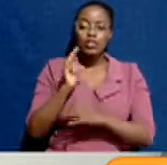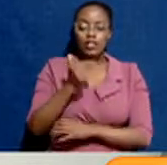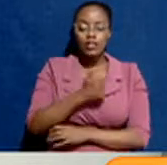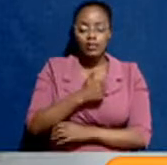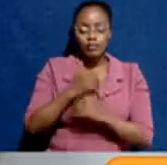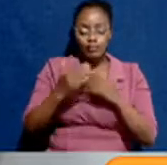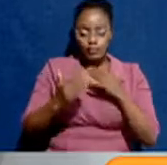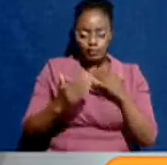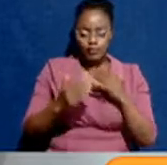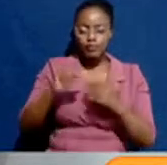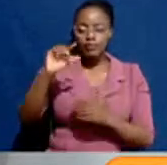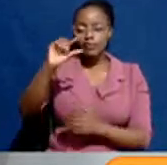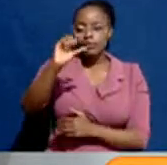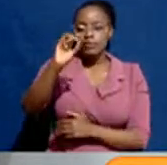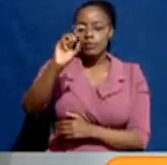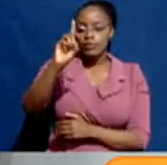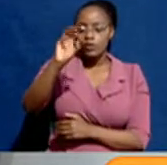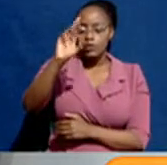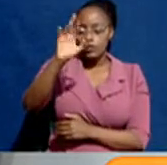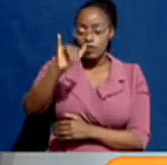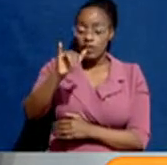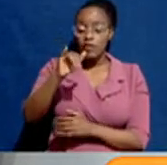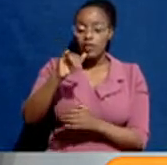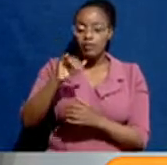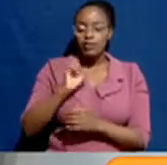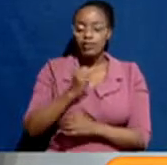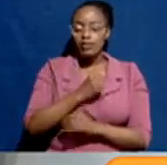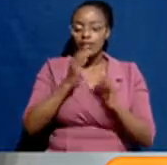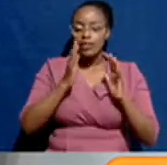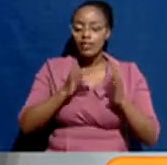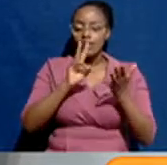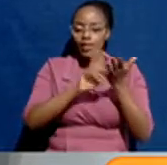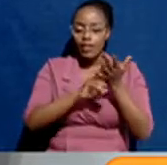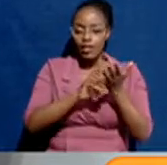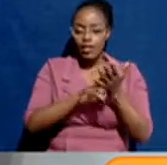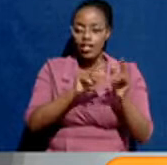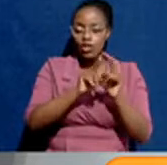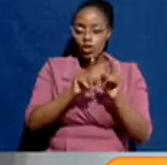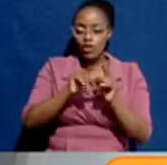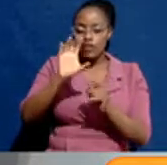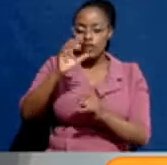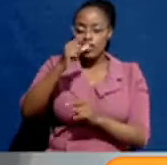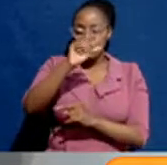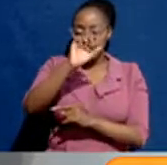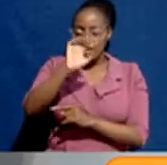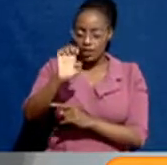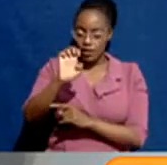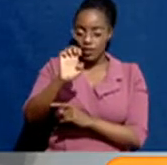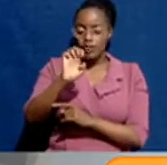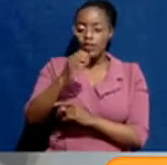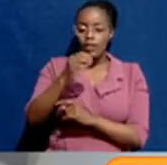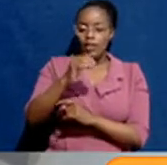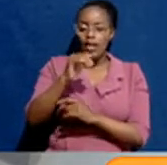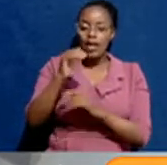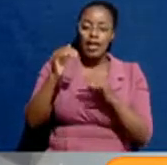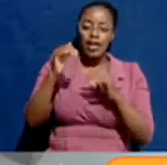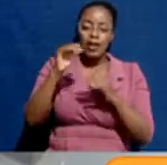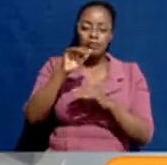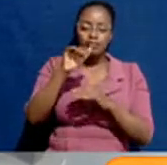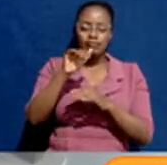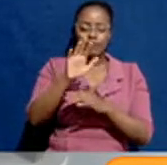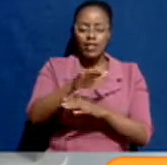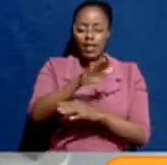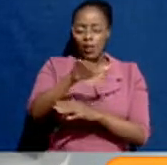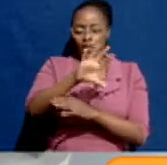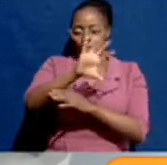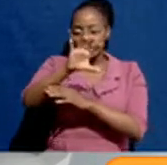Honorable Godfrey Osotsi is here with us, senator for Vihiga. Thank you so much for making time. And Honorable Shege Mwaura, County Assembly Forum Secretary General. Asante sana for making